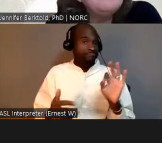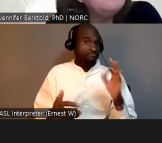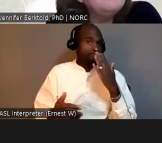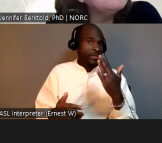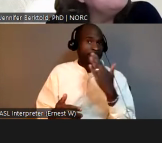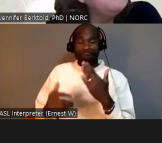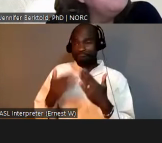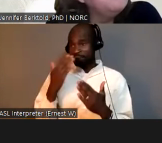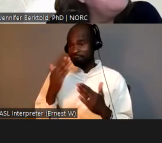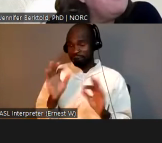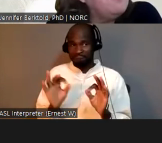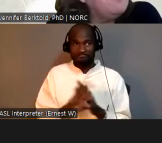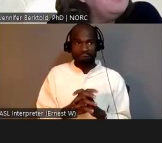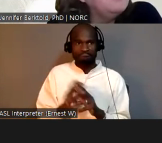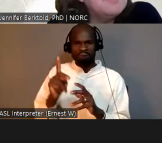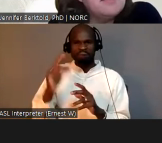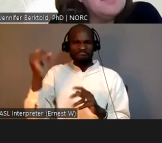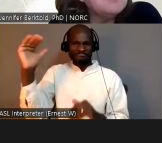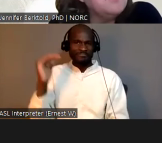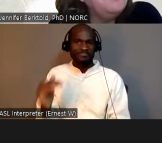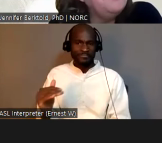Let's move on to the next one.